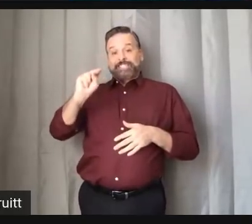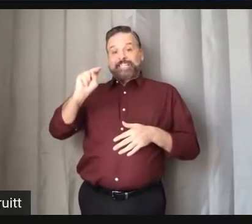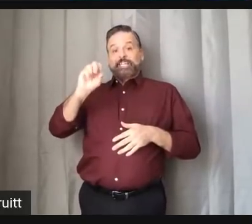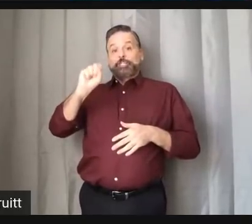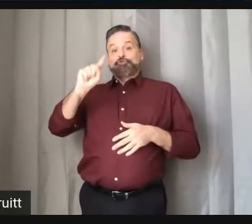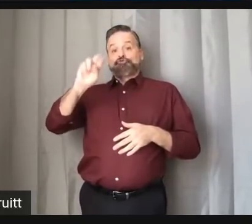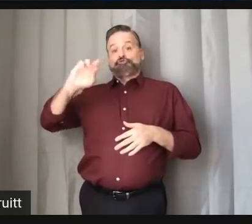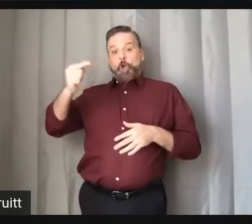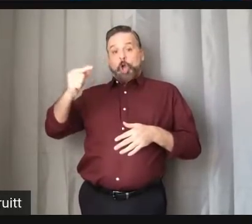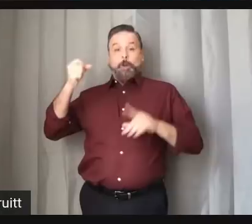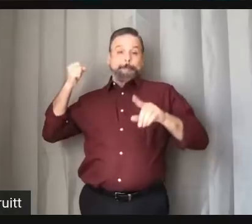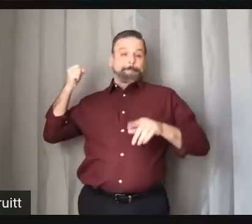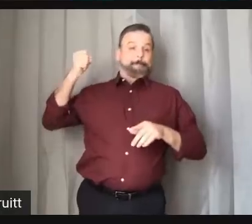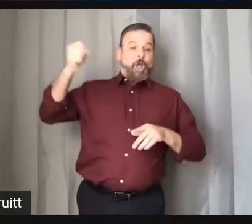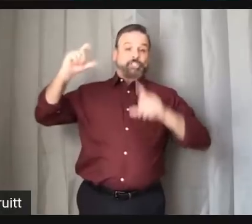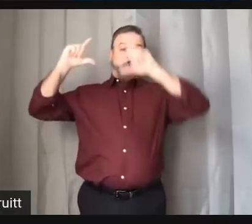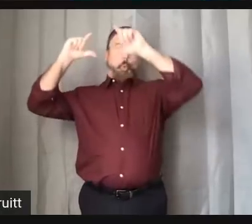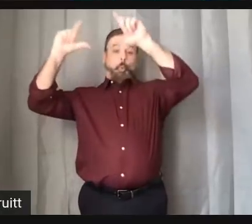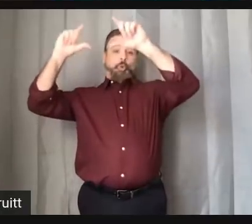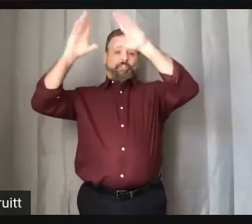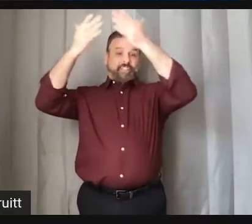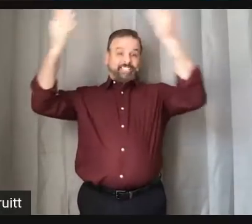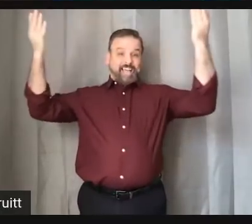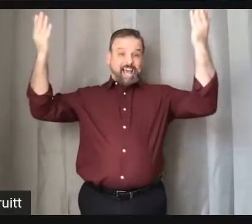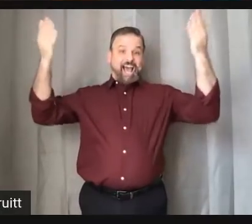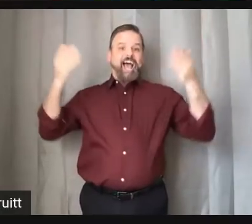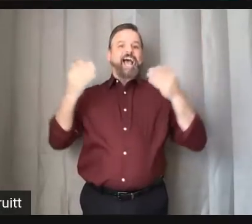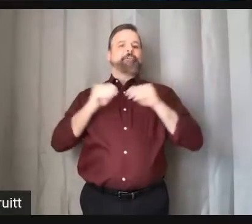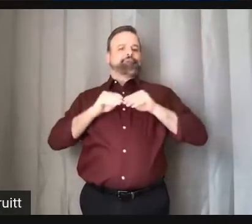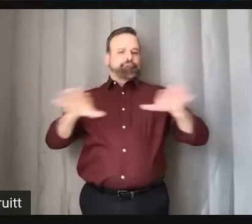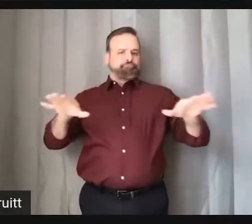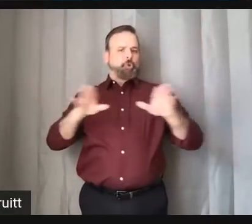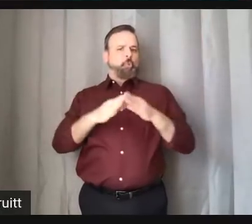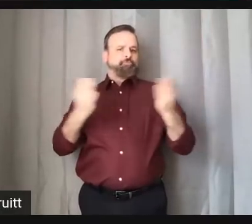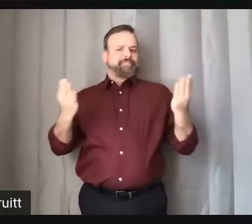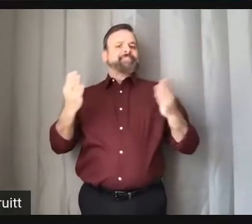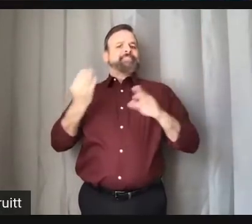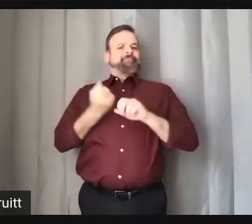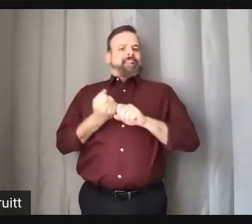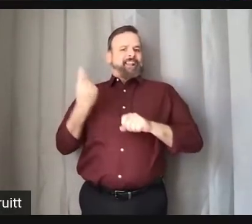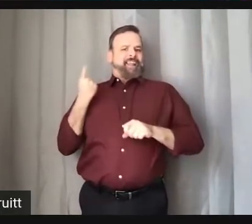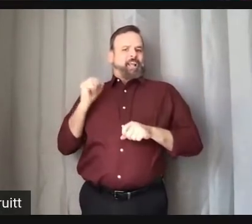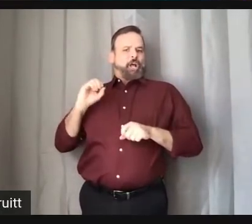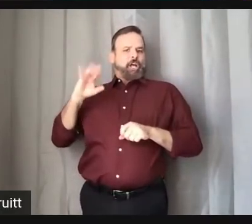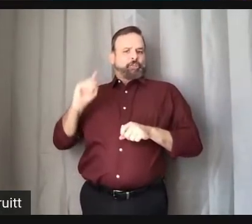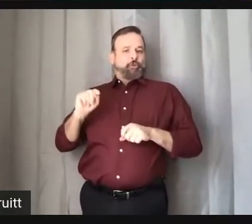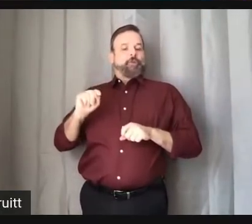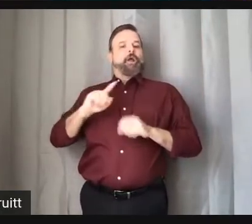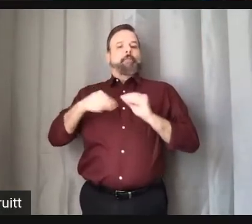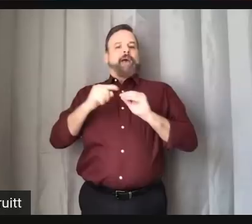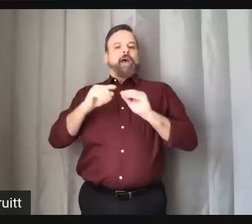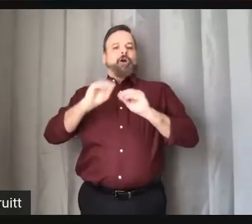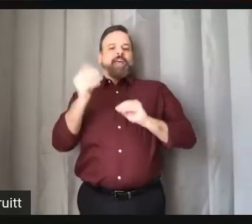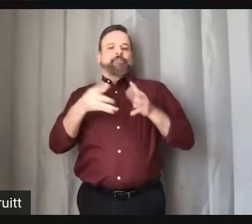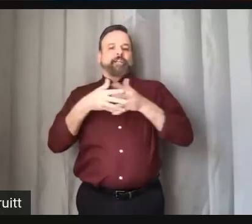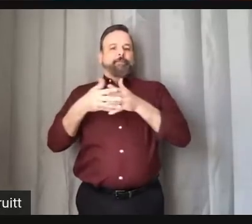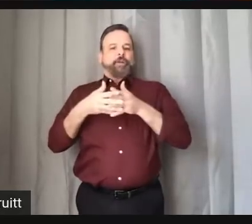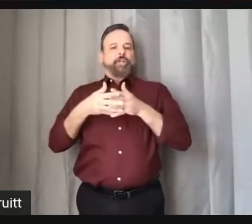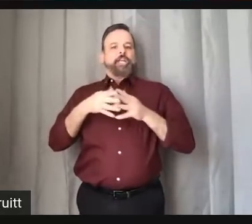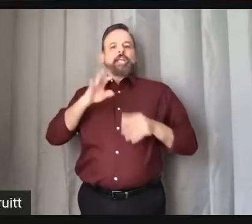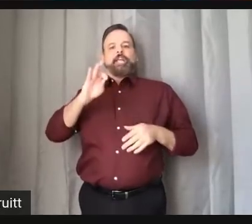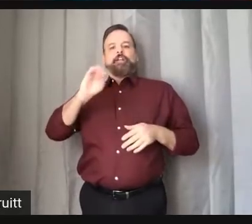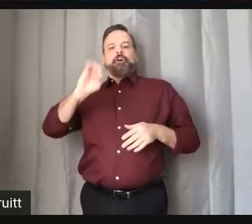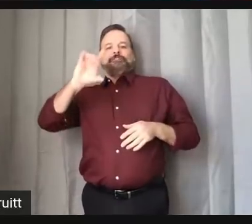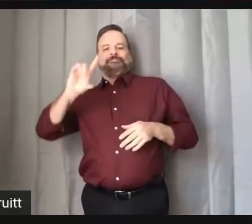the Sky. Came out last October. About African-American folktales and West